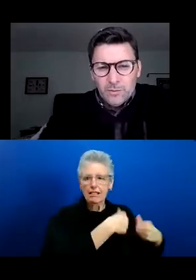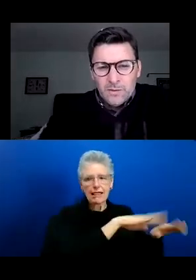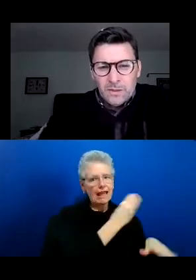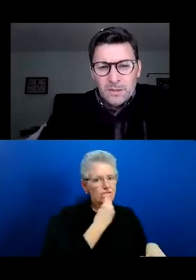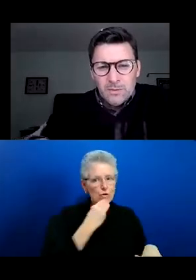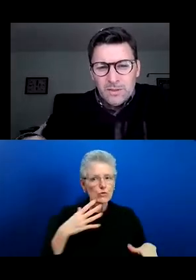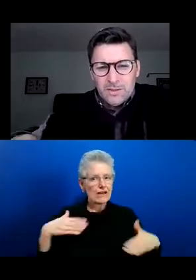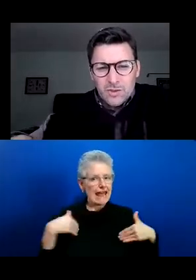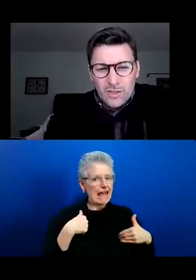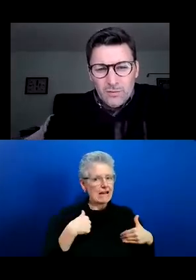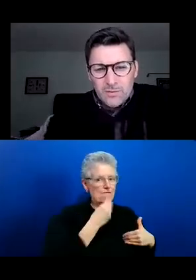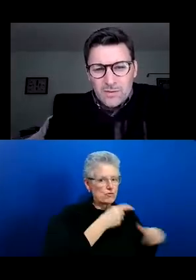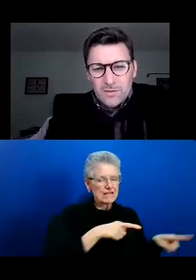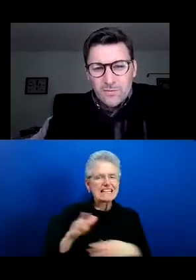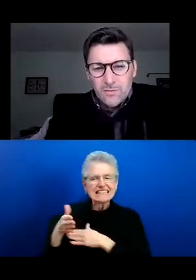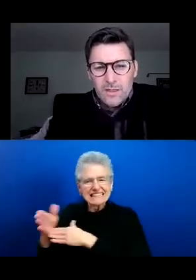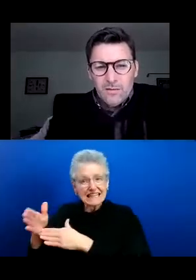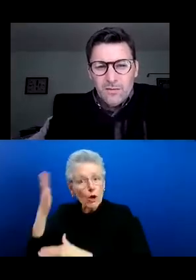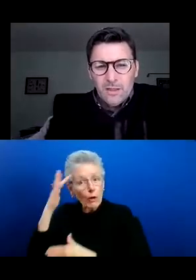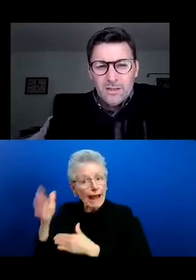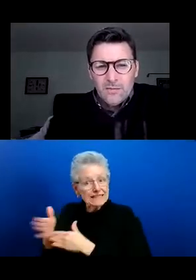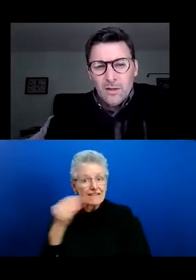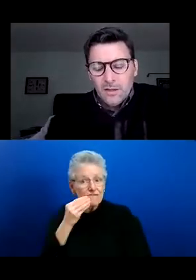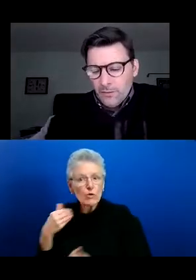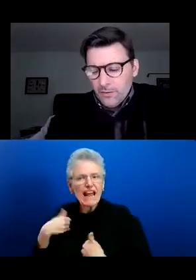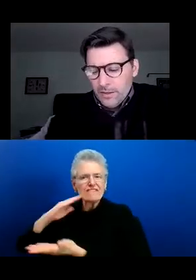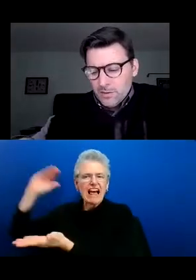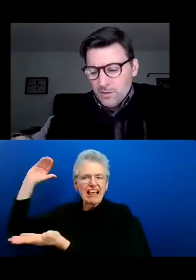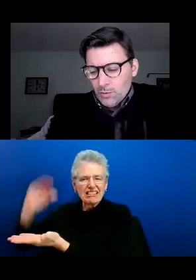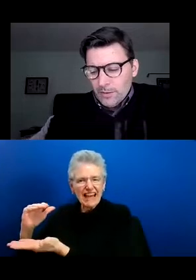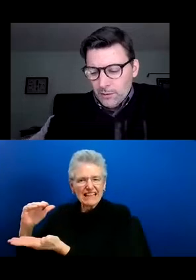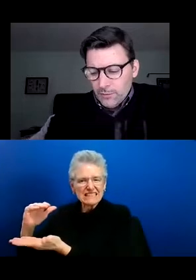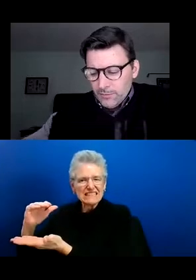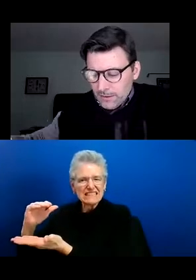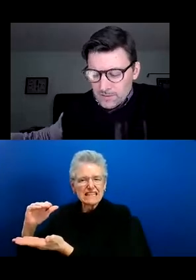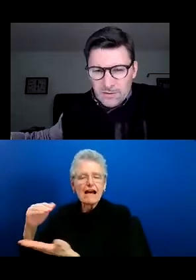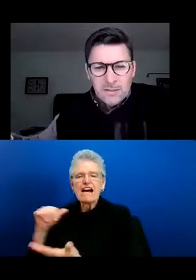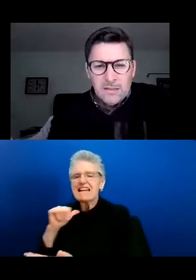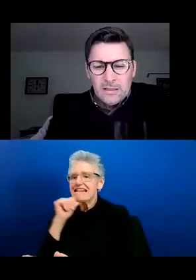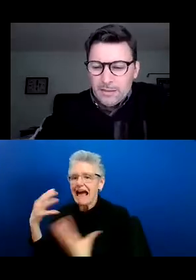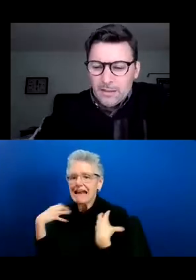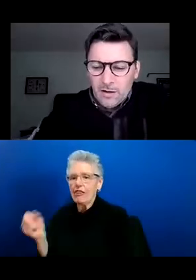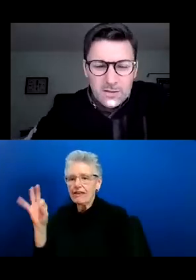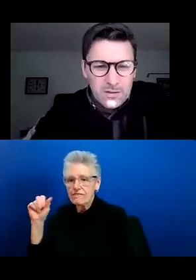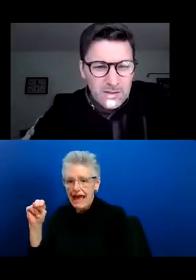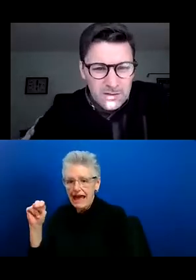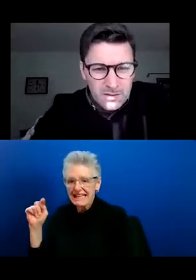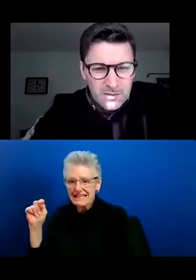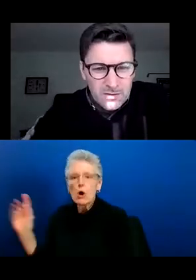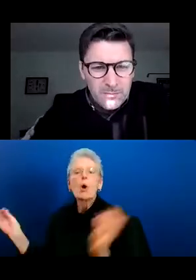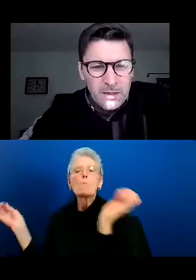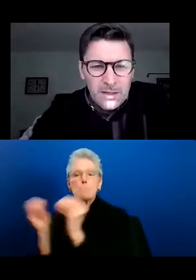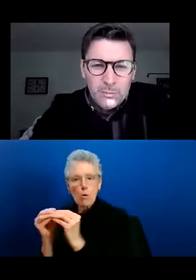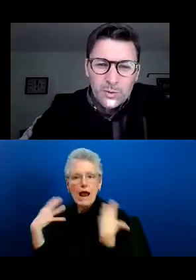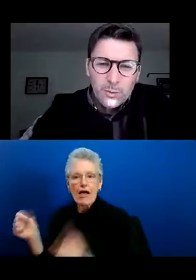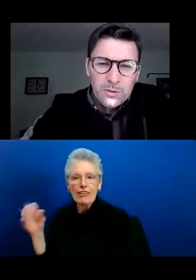animal foods, because in general, these seafoods have less of the unhealthy fats and more of the healthy fats, and they cause less